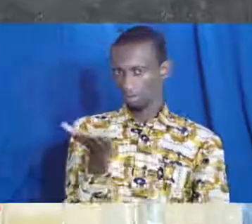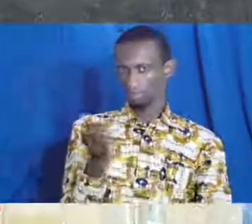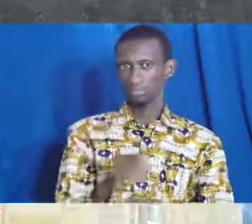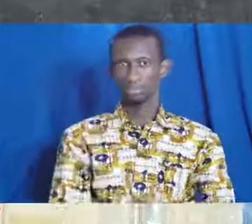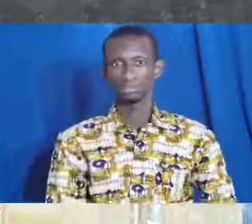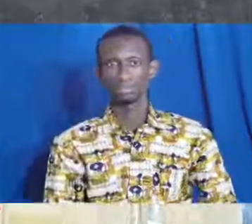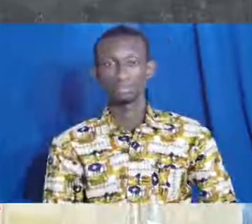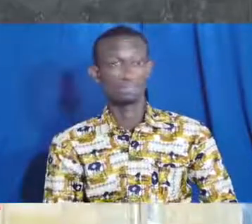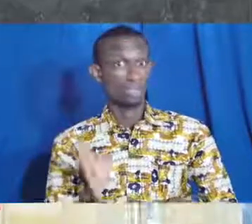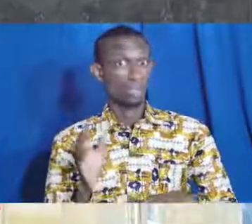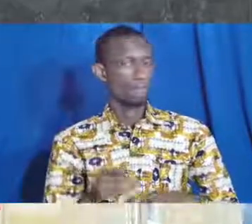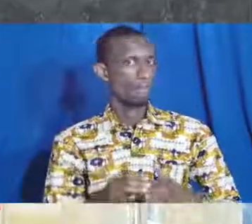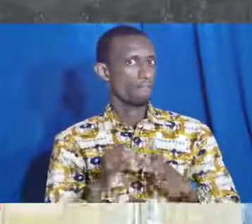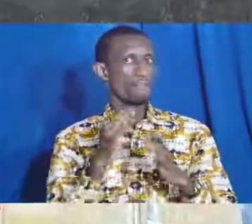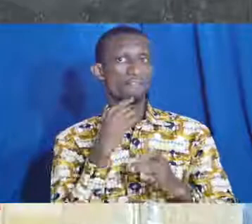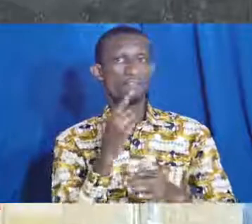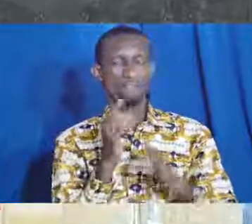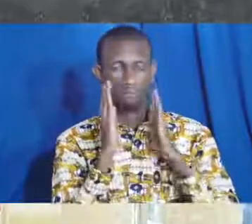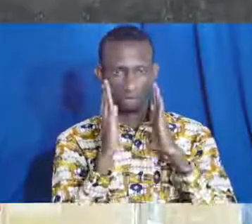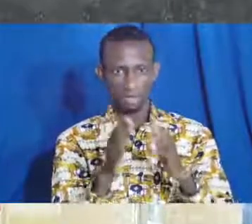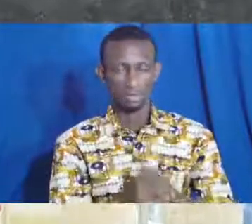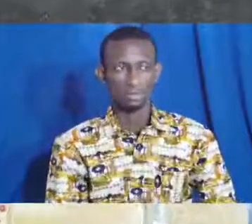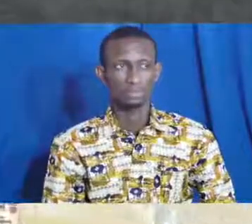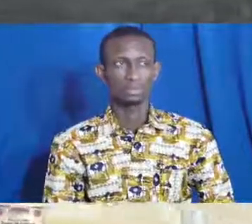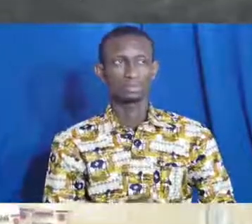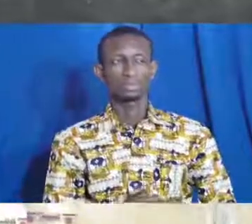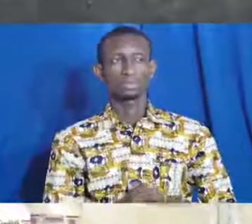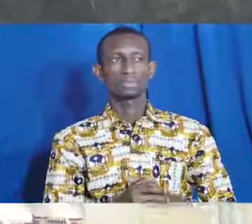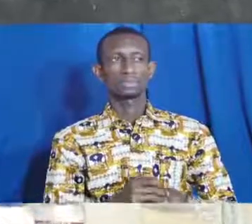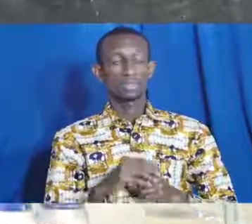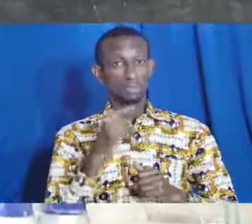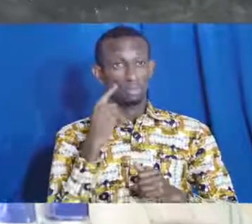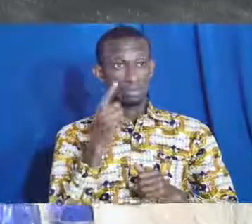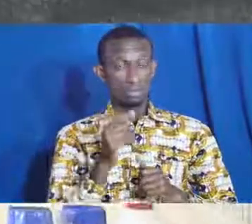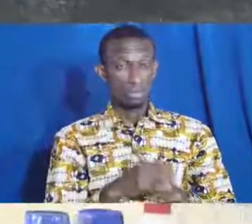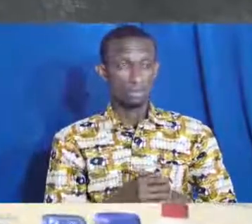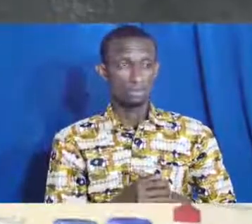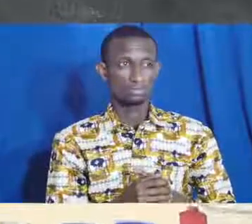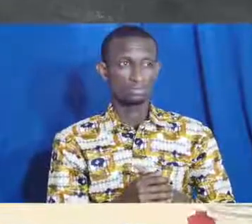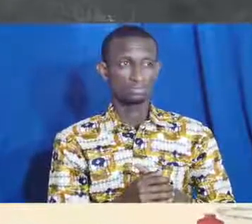be precise, we are going to look at the types of the reactions.